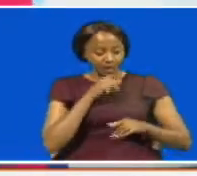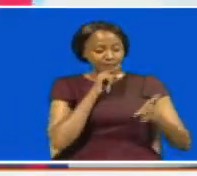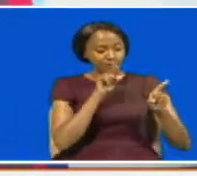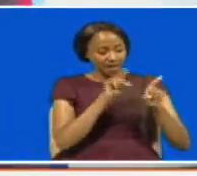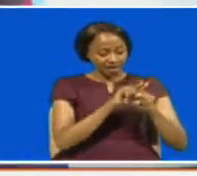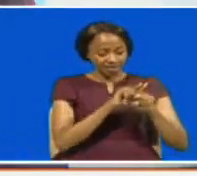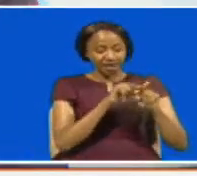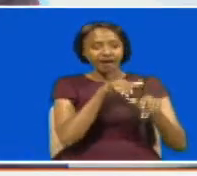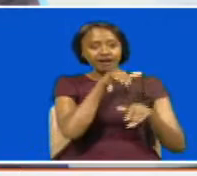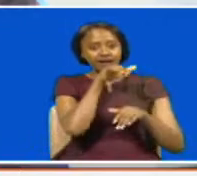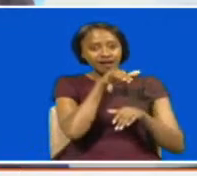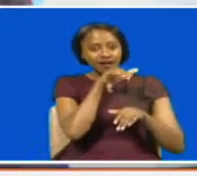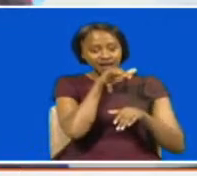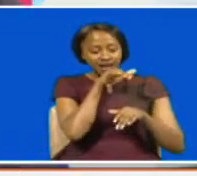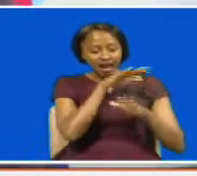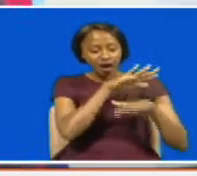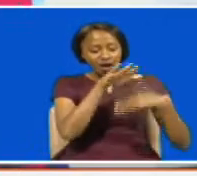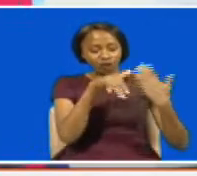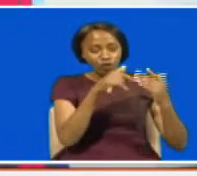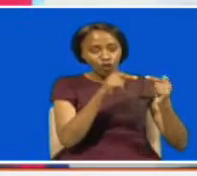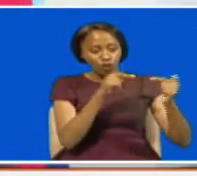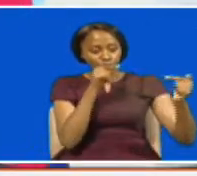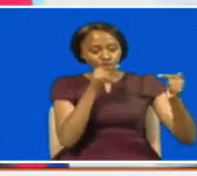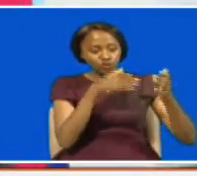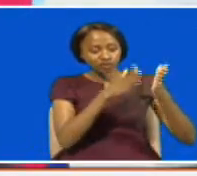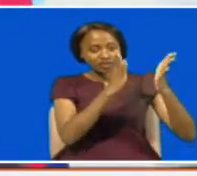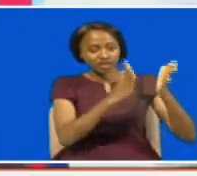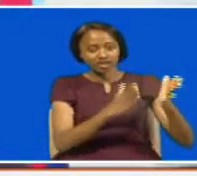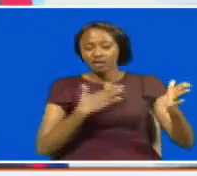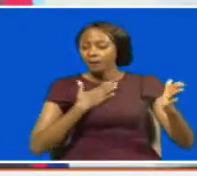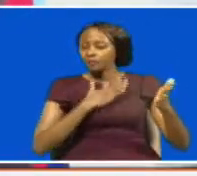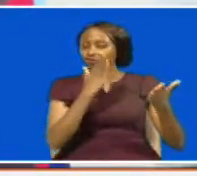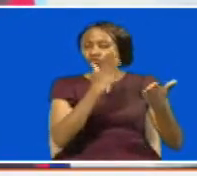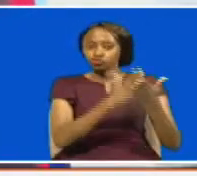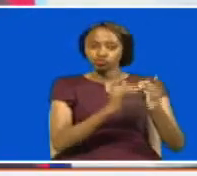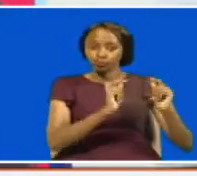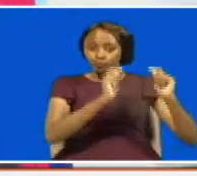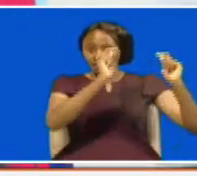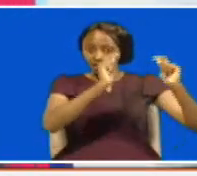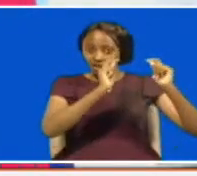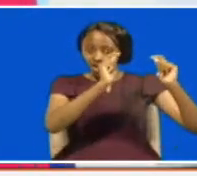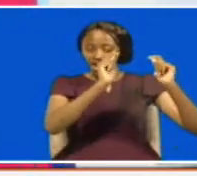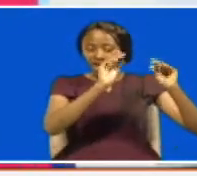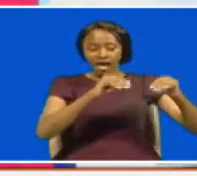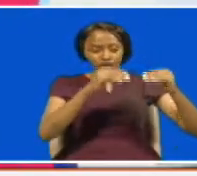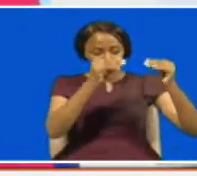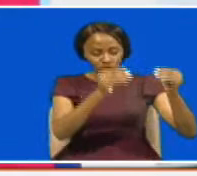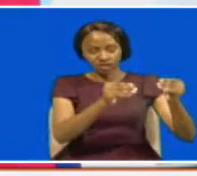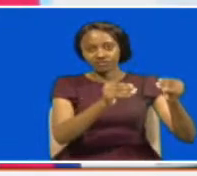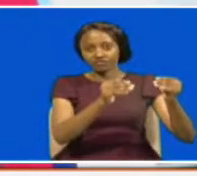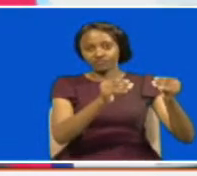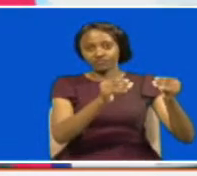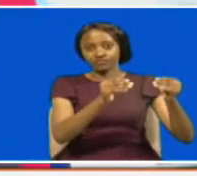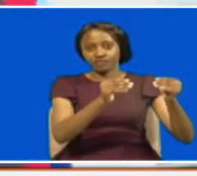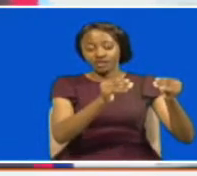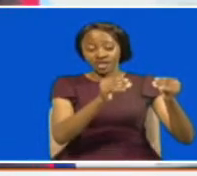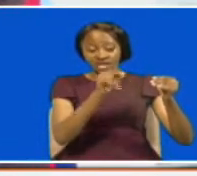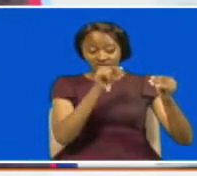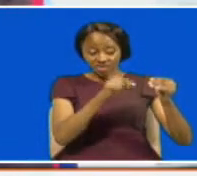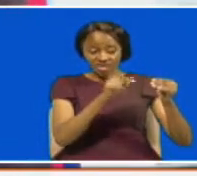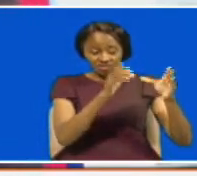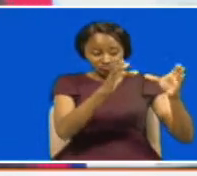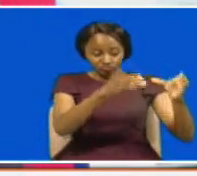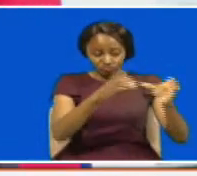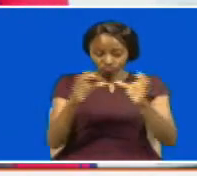the opposition to call off the demonstrations and to give this